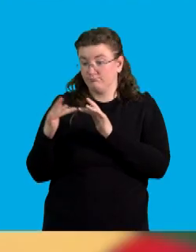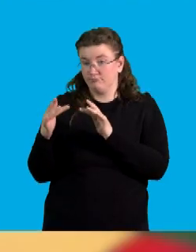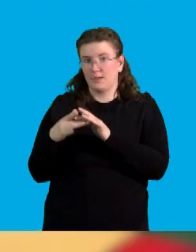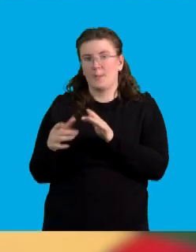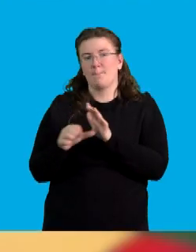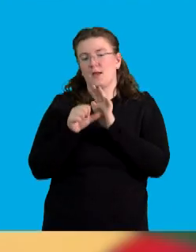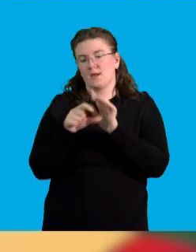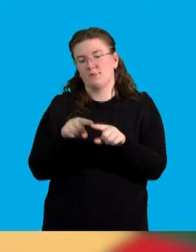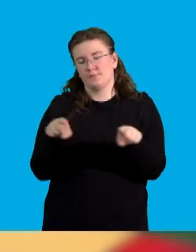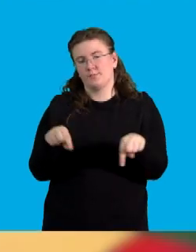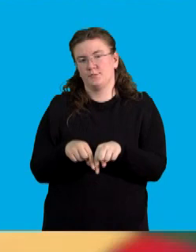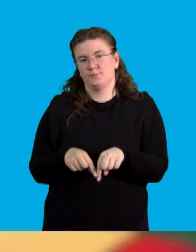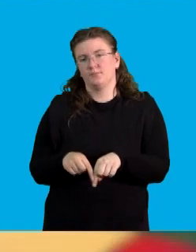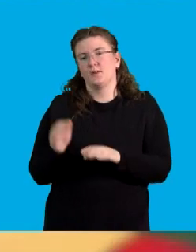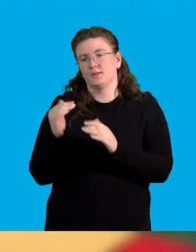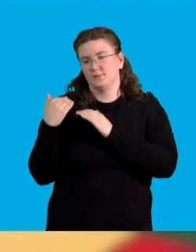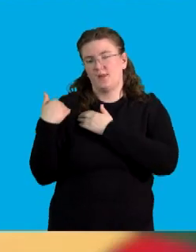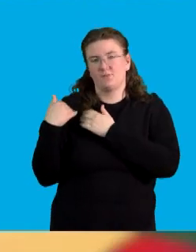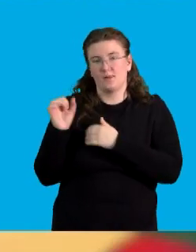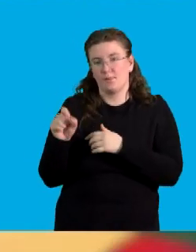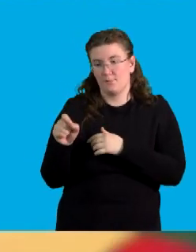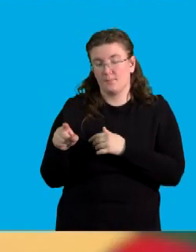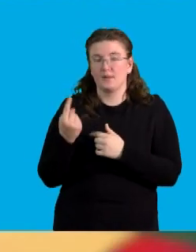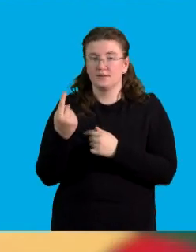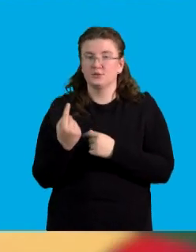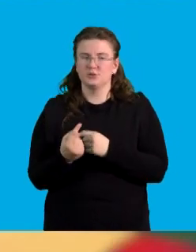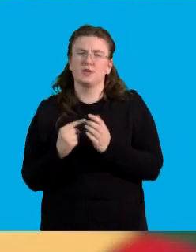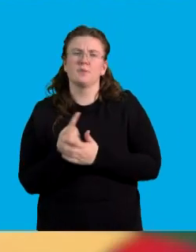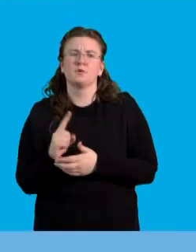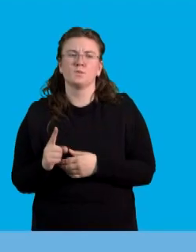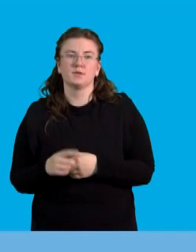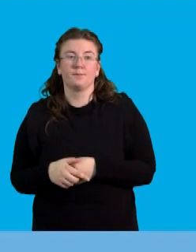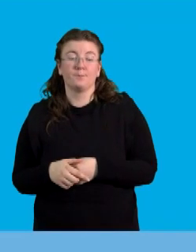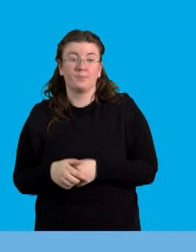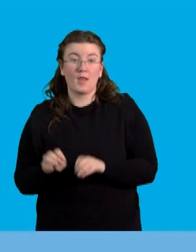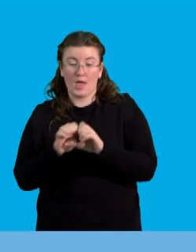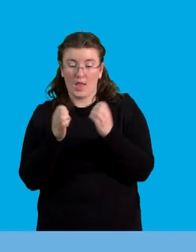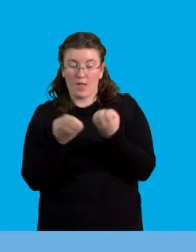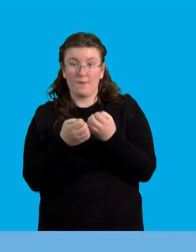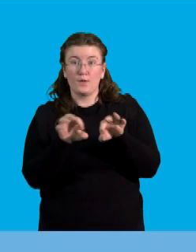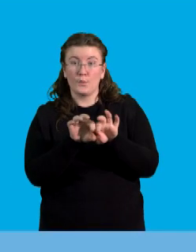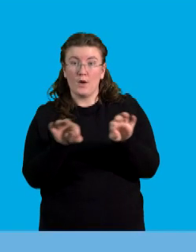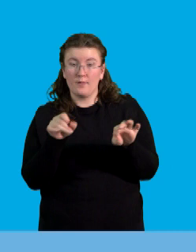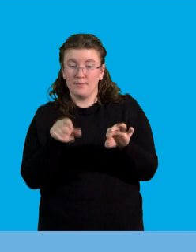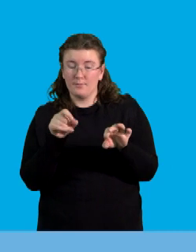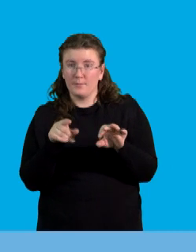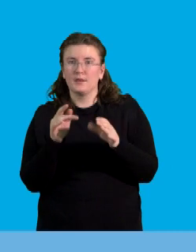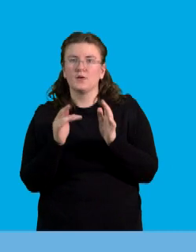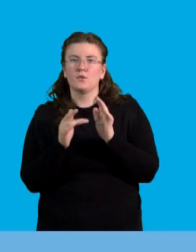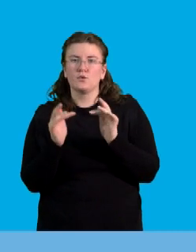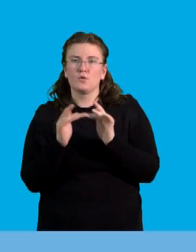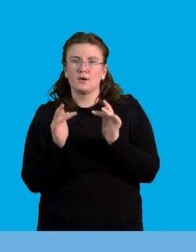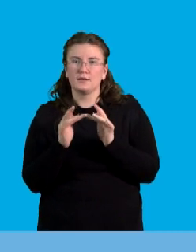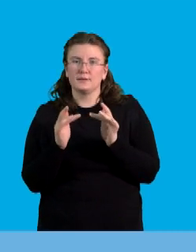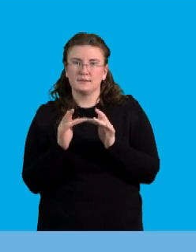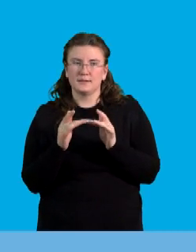circuit. Now, what happens on each wire? So the earth wire to begin. The earth wire is connected to the metal casing of